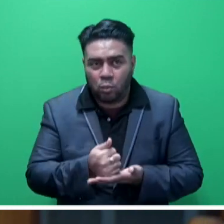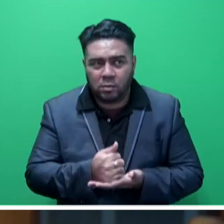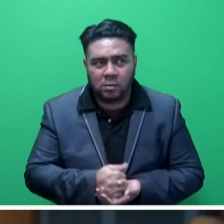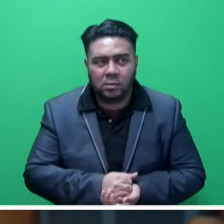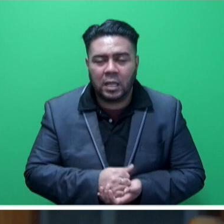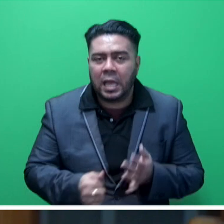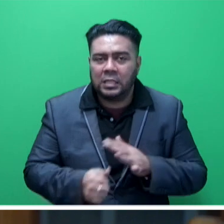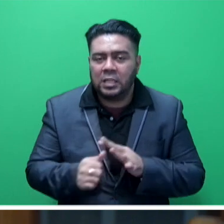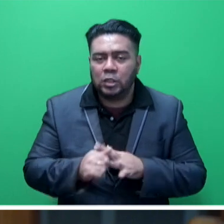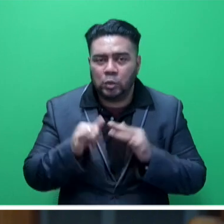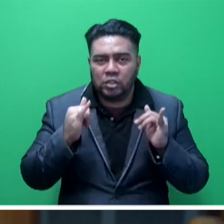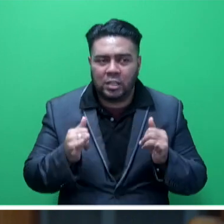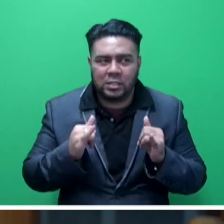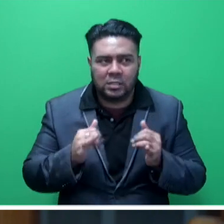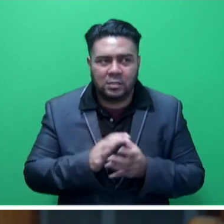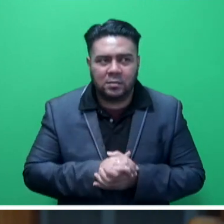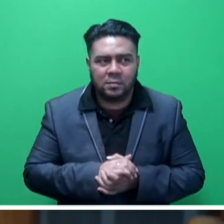to justice, and other services.